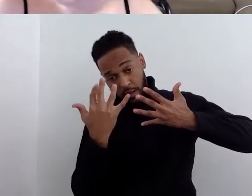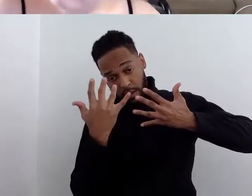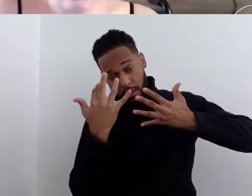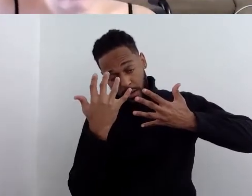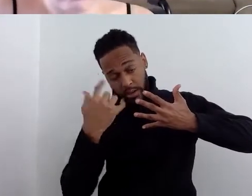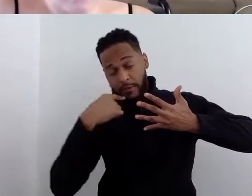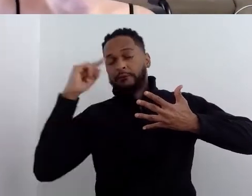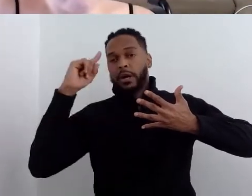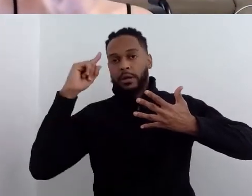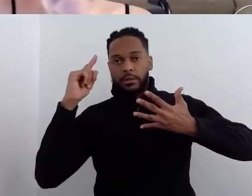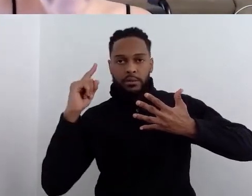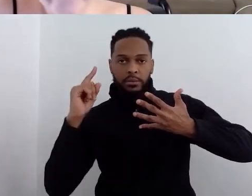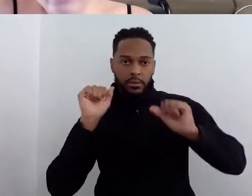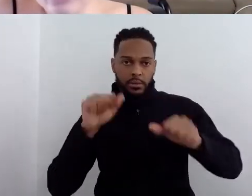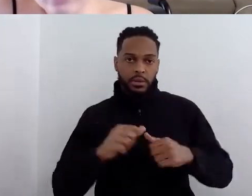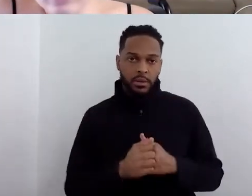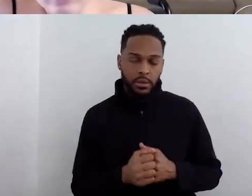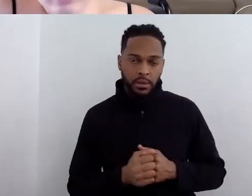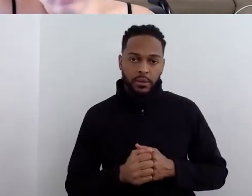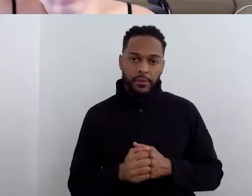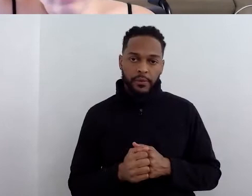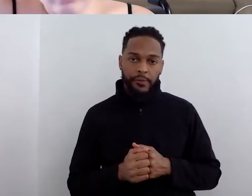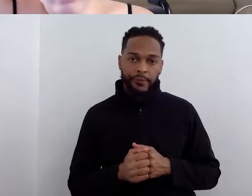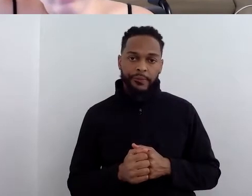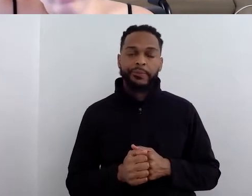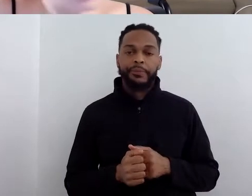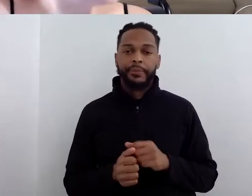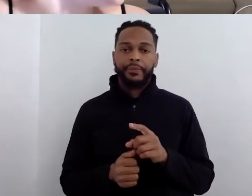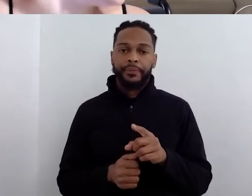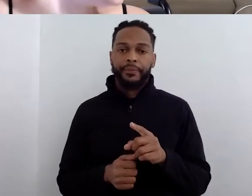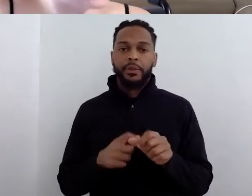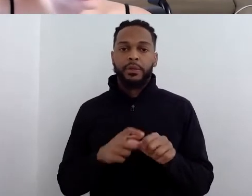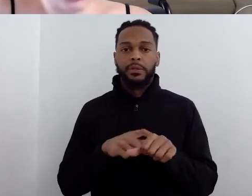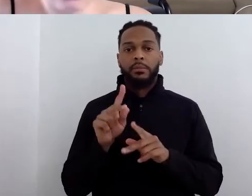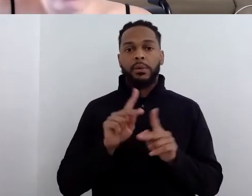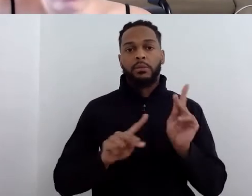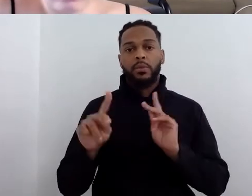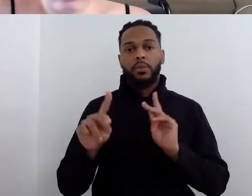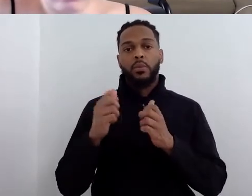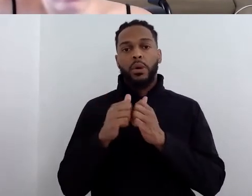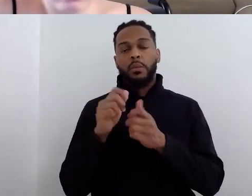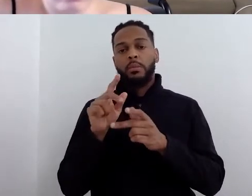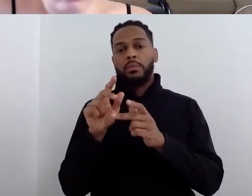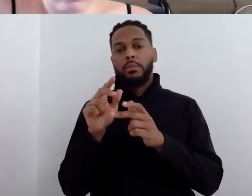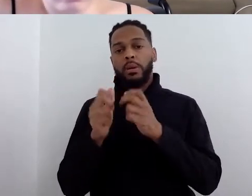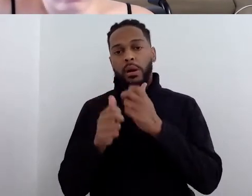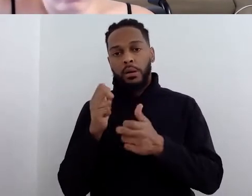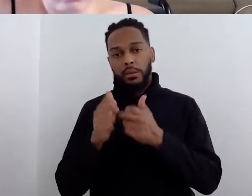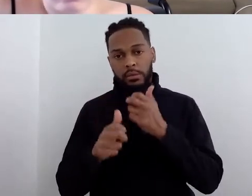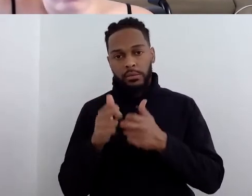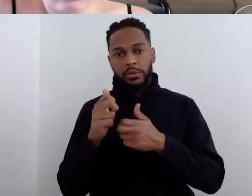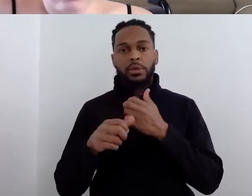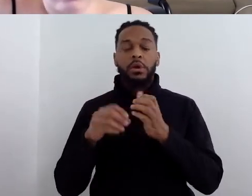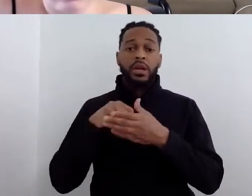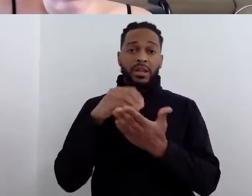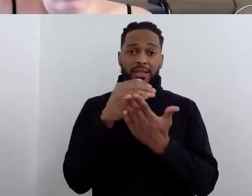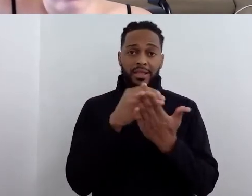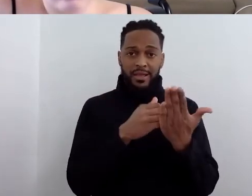those injuries or issues were on the list, like that was when it was so hard to like get an appointment.